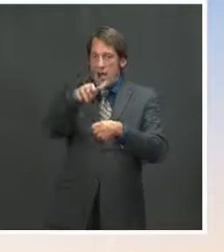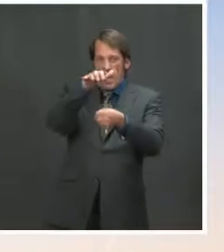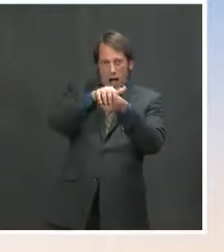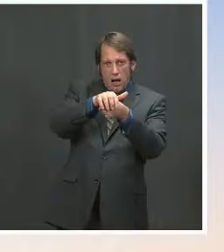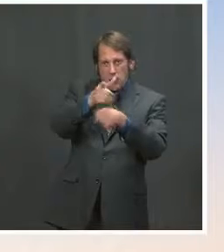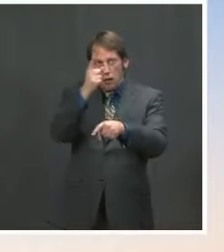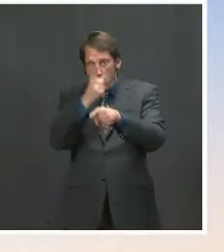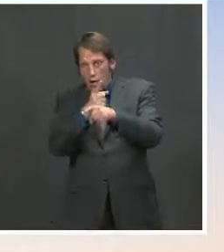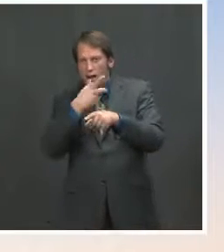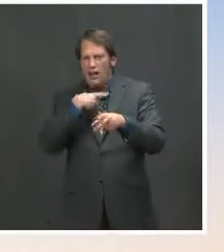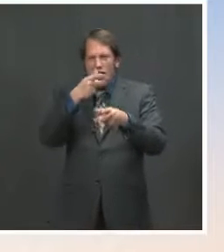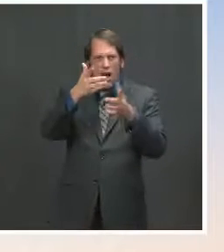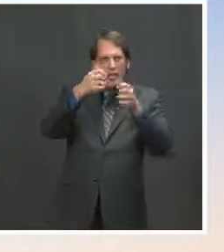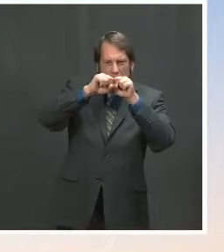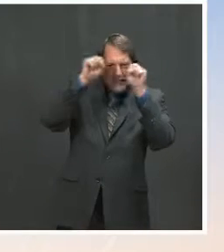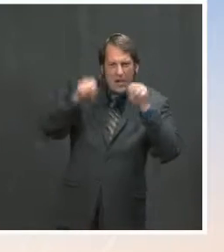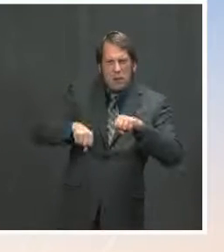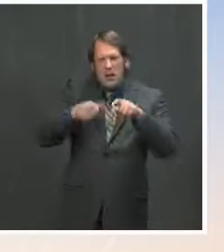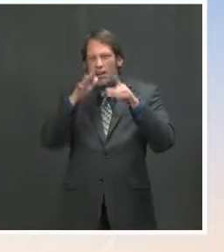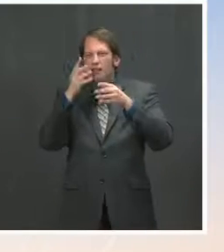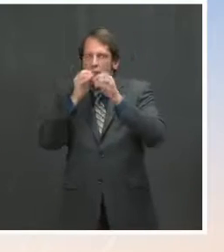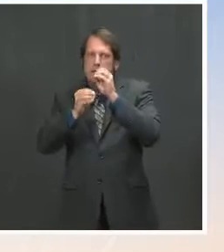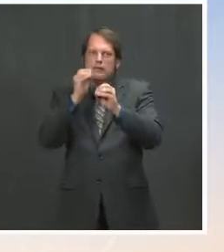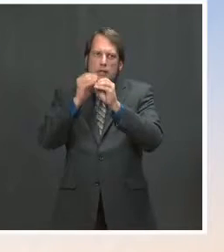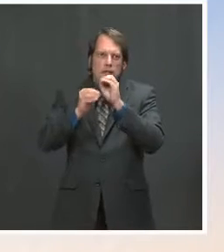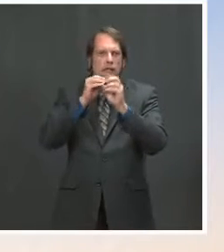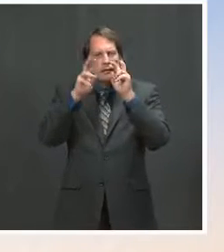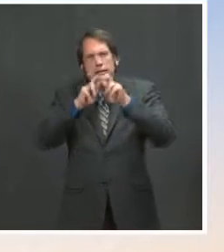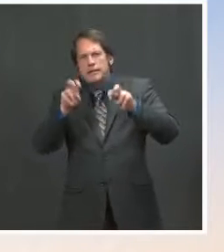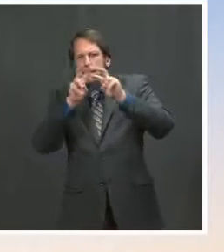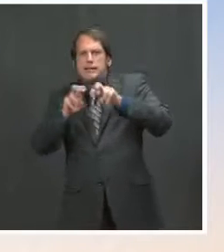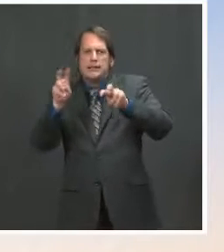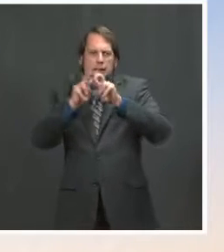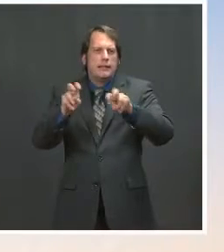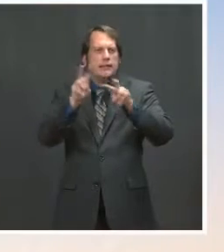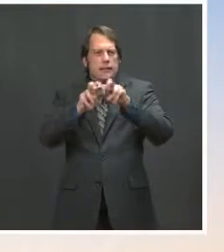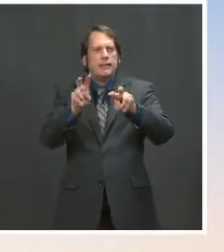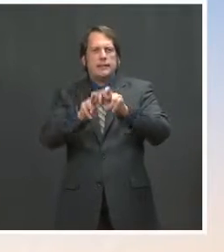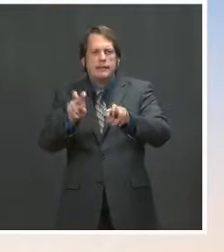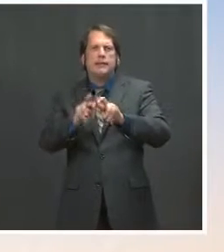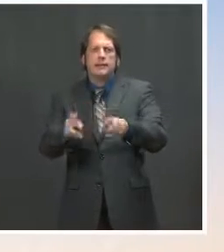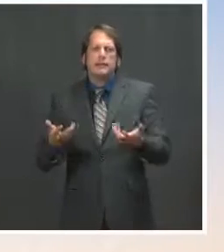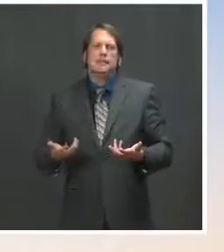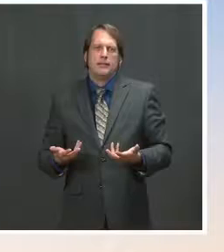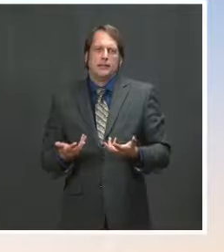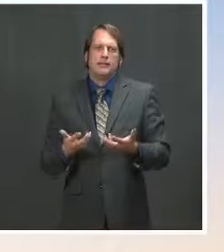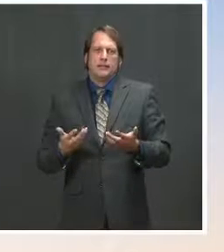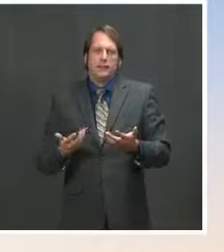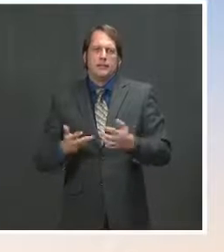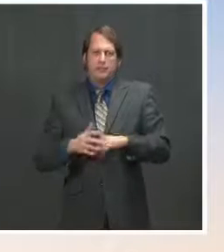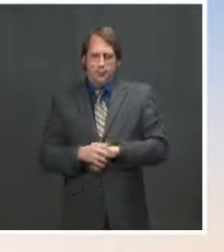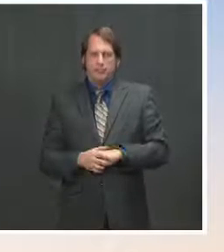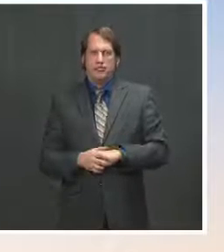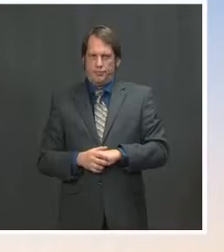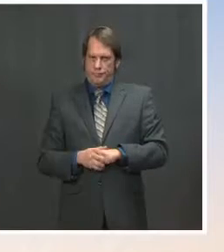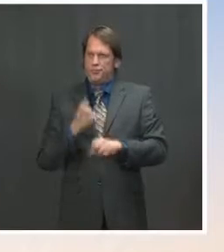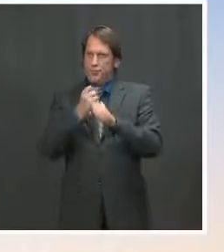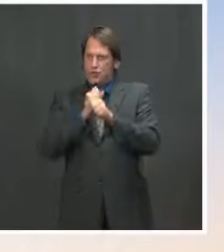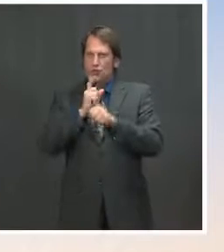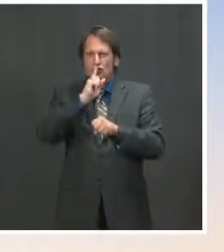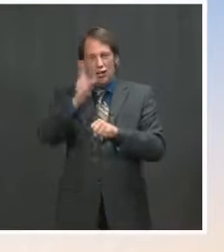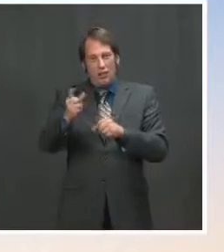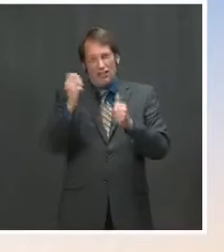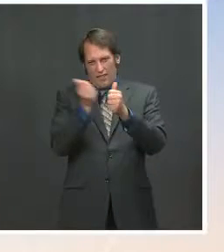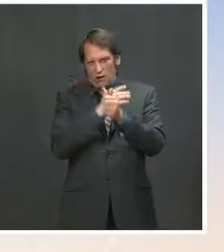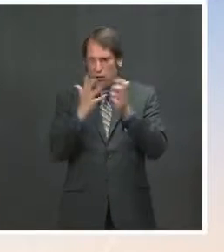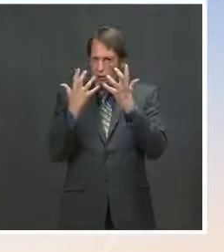made that announcement within 2 weeks of taking office, so clearly we've had some time to do it since then. Go ahead. Thank you, Jen. I'm